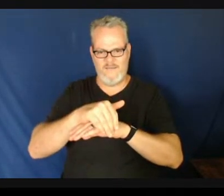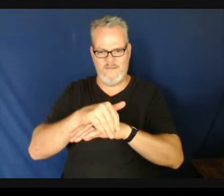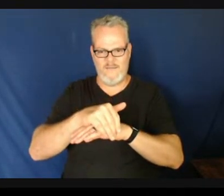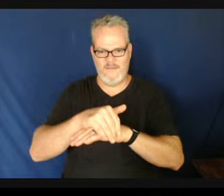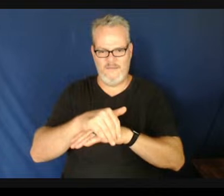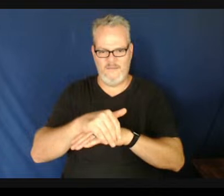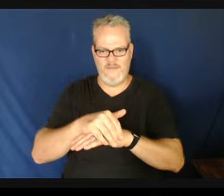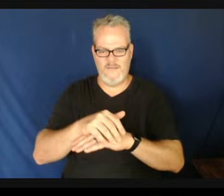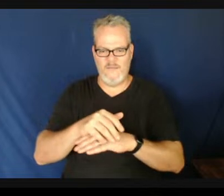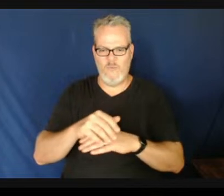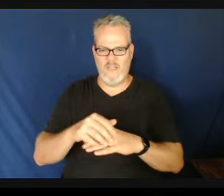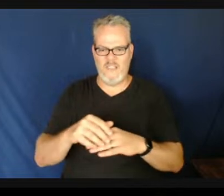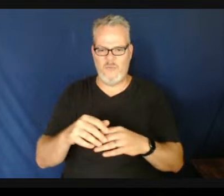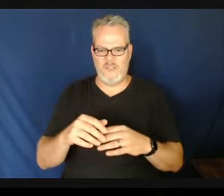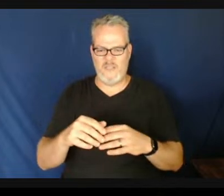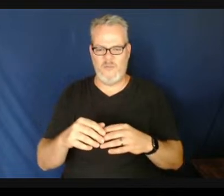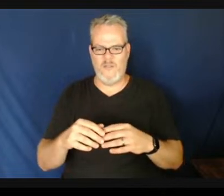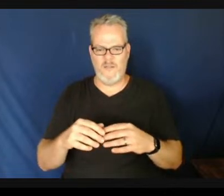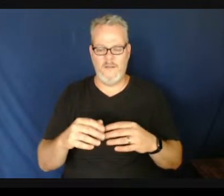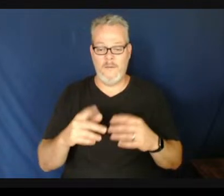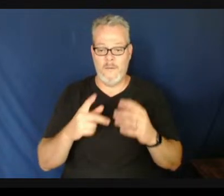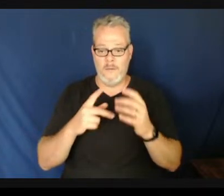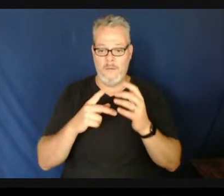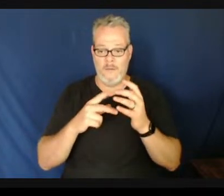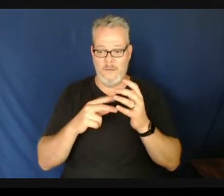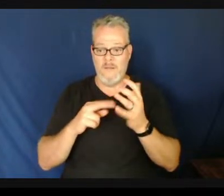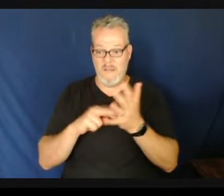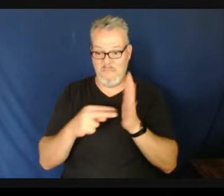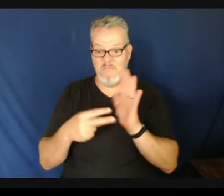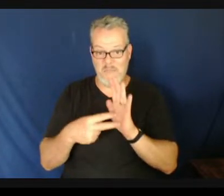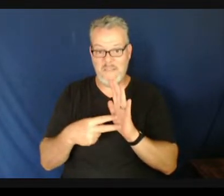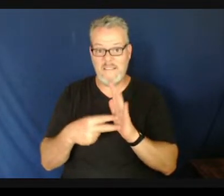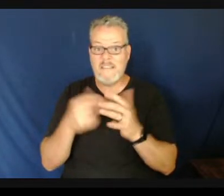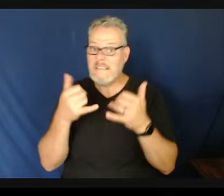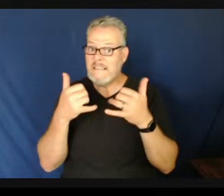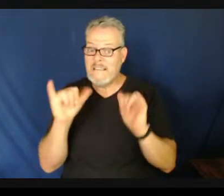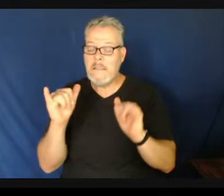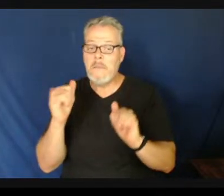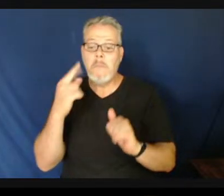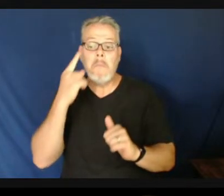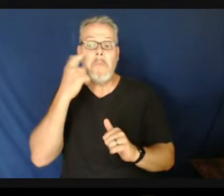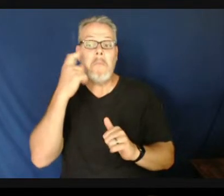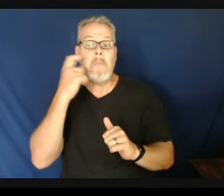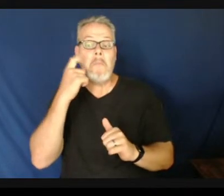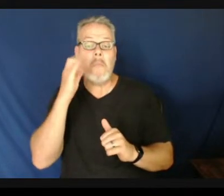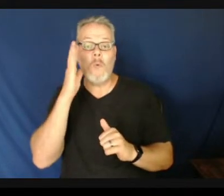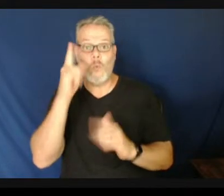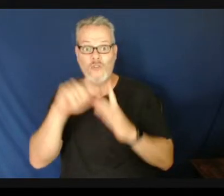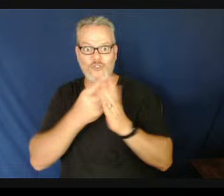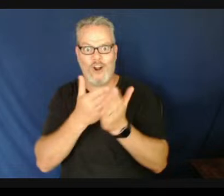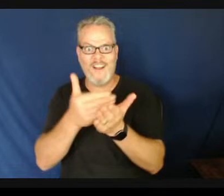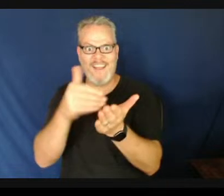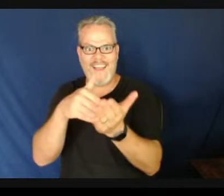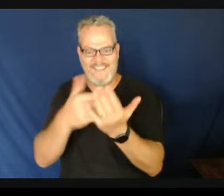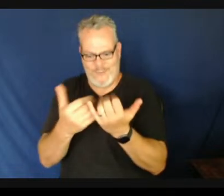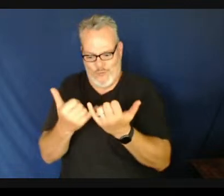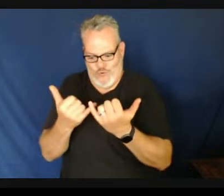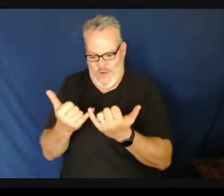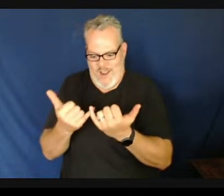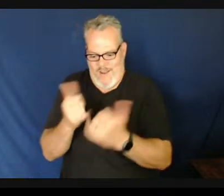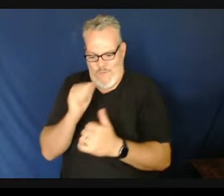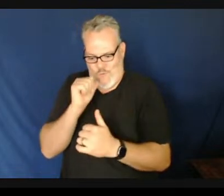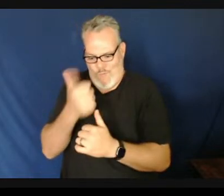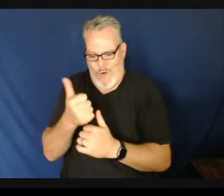So, as we said before, the main lava pontoning phase is still likely to start between today and this weekend, with possibly more lava flows preceding